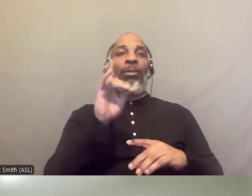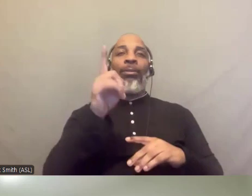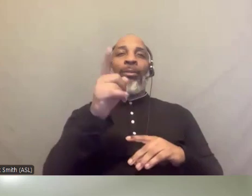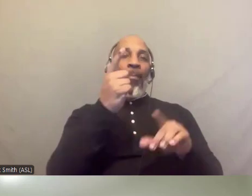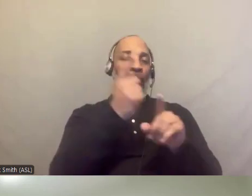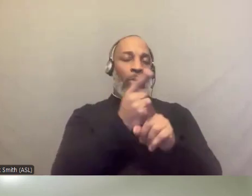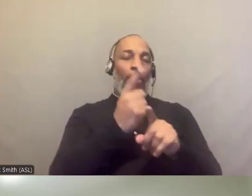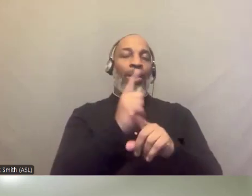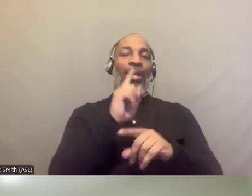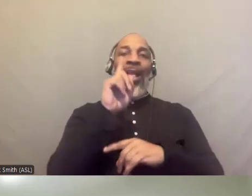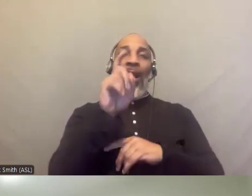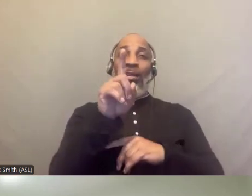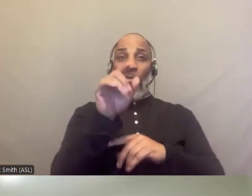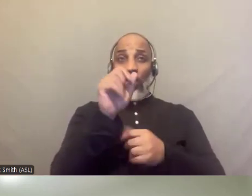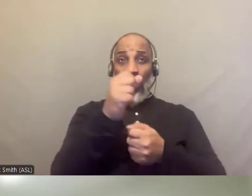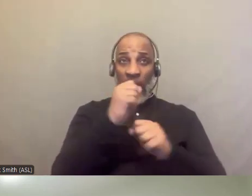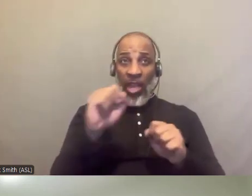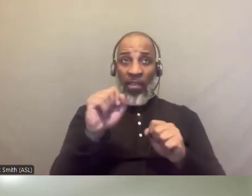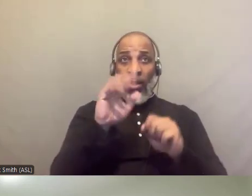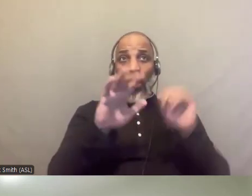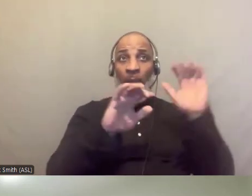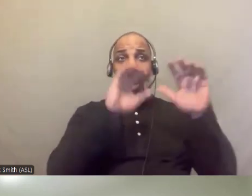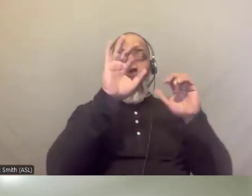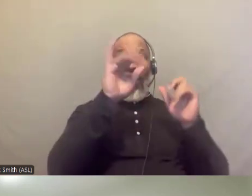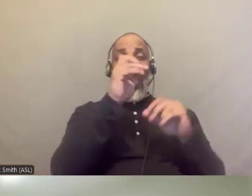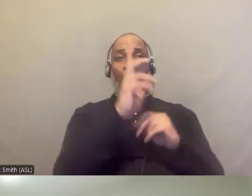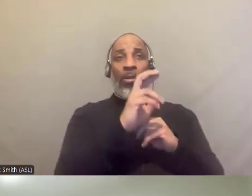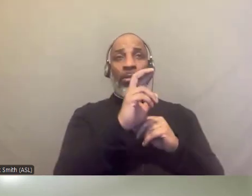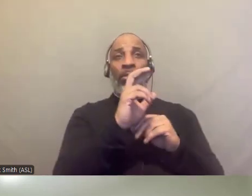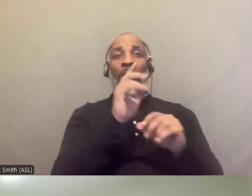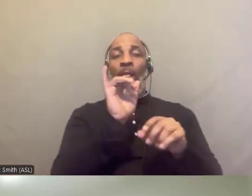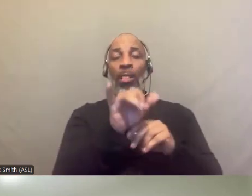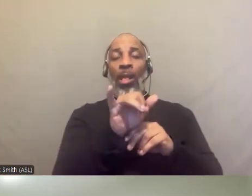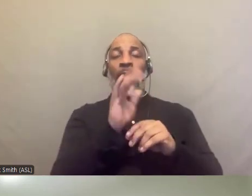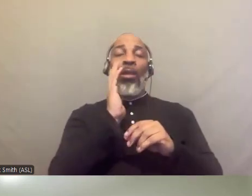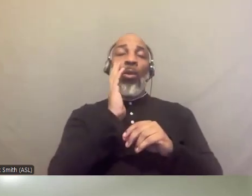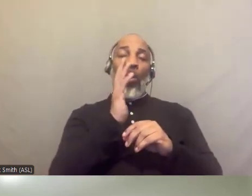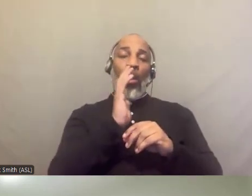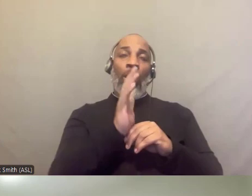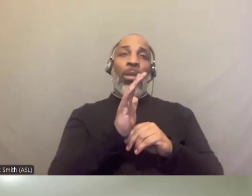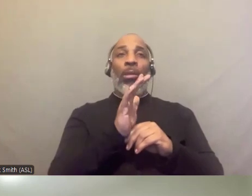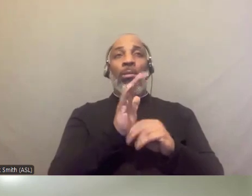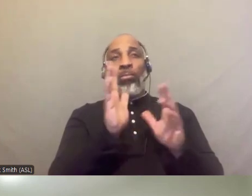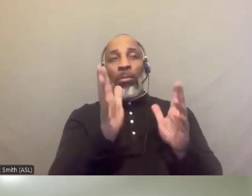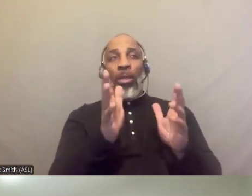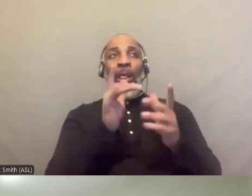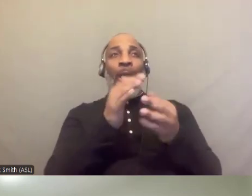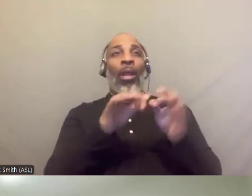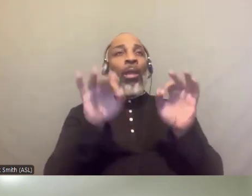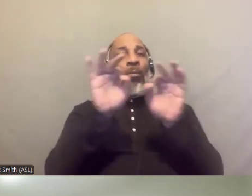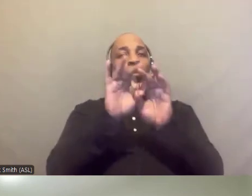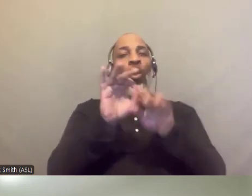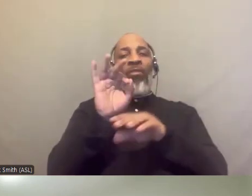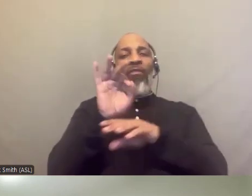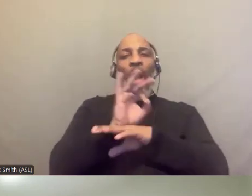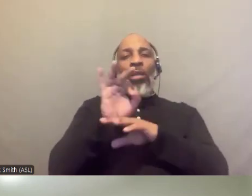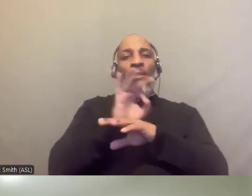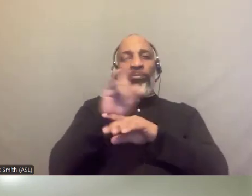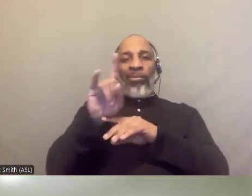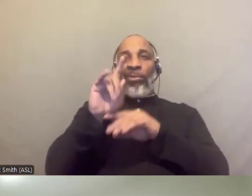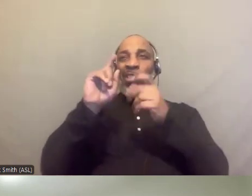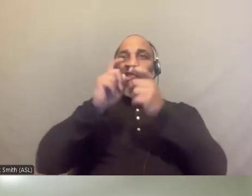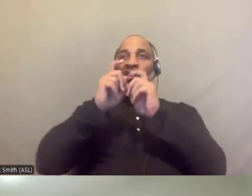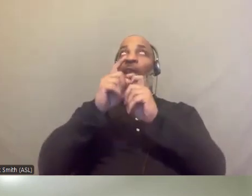be able to ask you if you can safely climb a ladder. That's very likely going to be an essential function of your job. You're going to have to change light